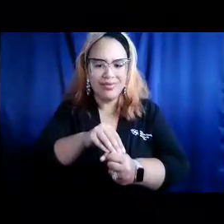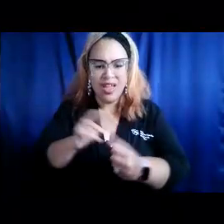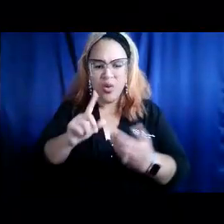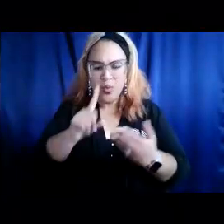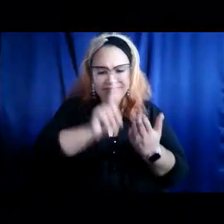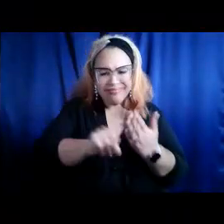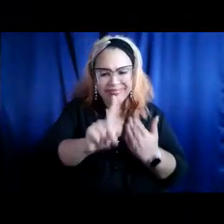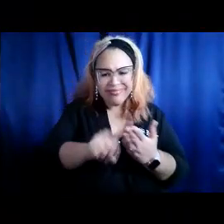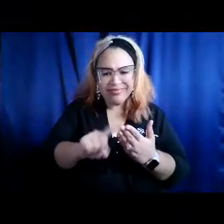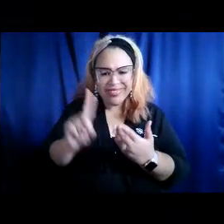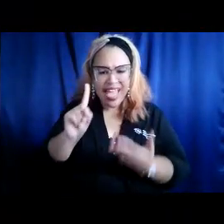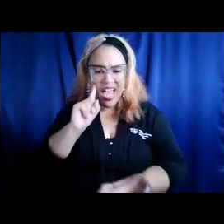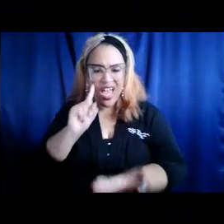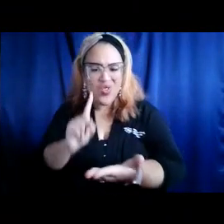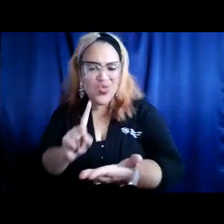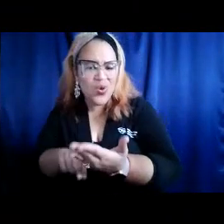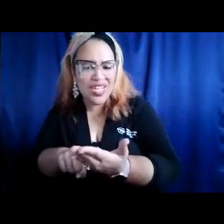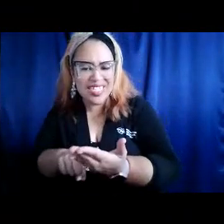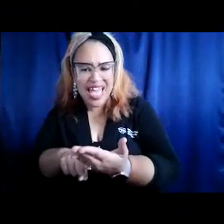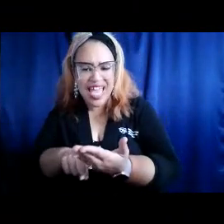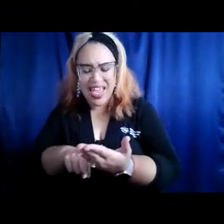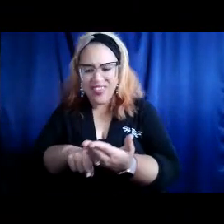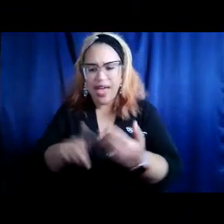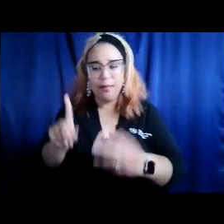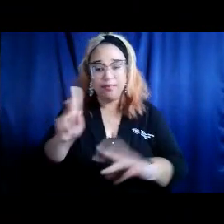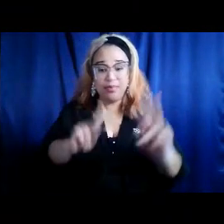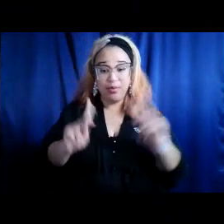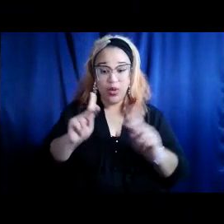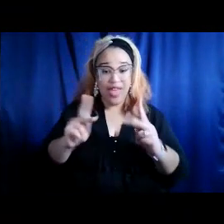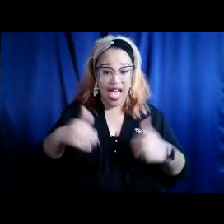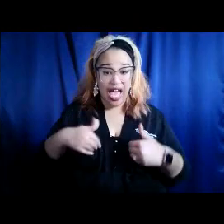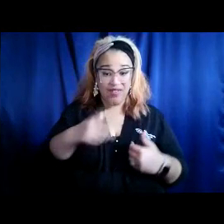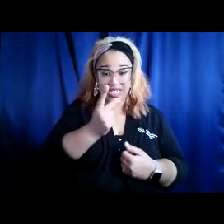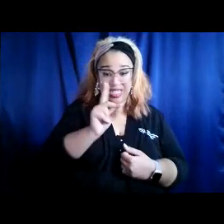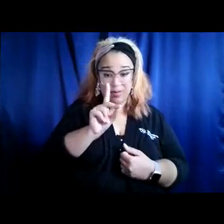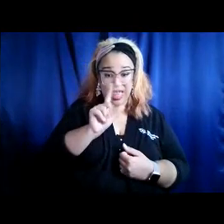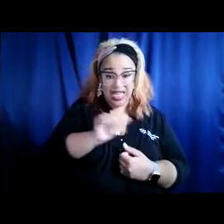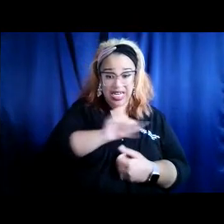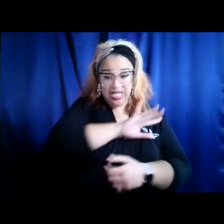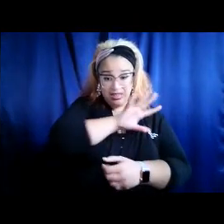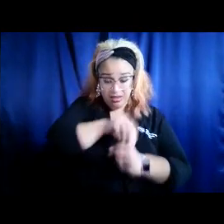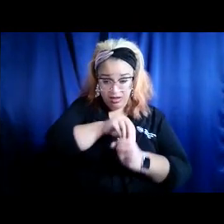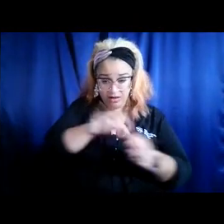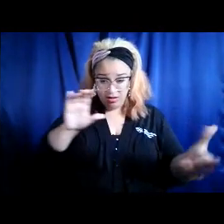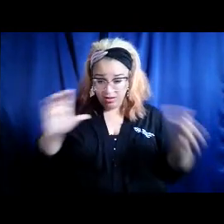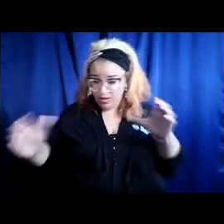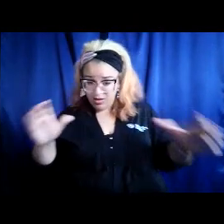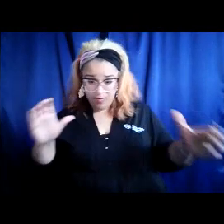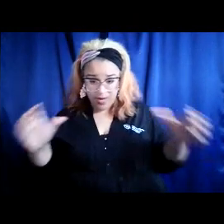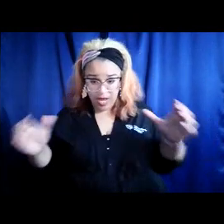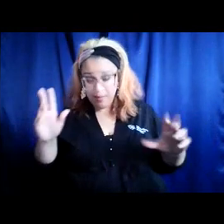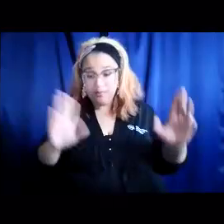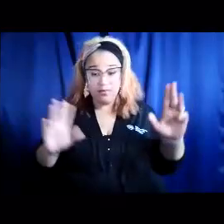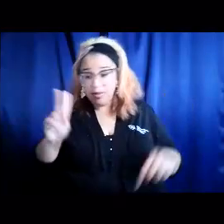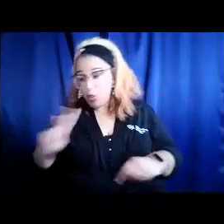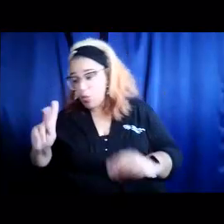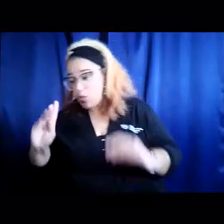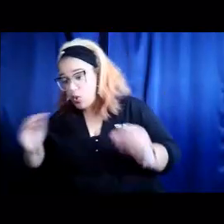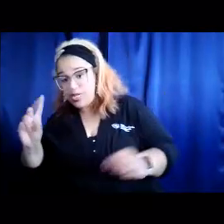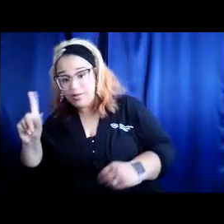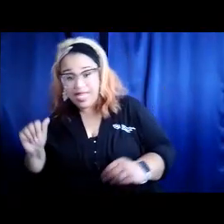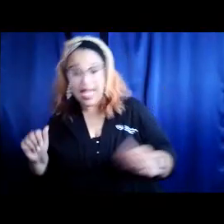incomes, and twice the economic profit. In addition to financial performance, research also shows that employees